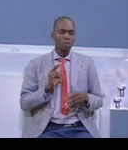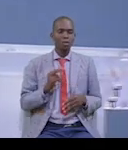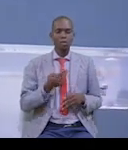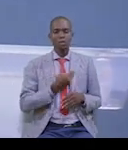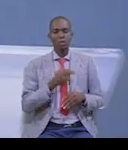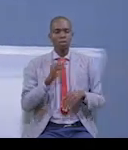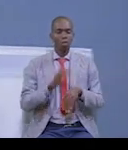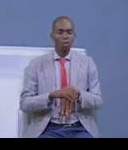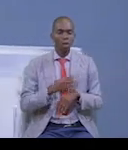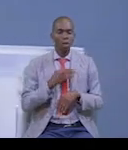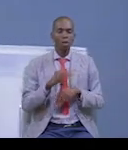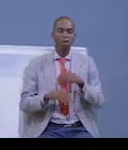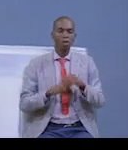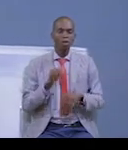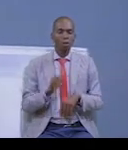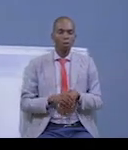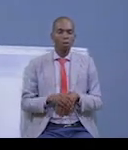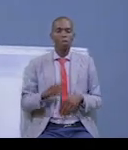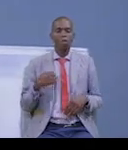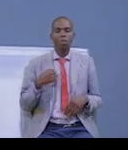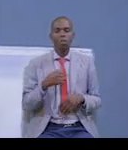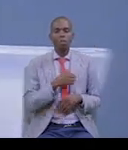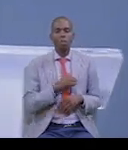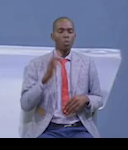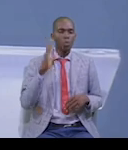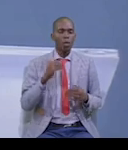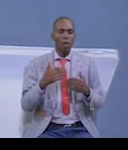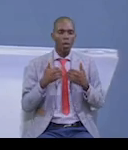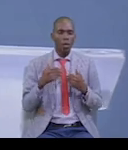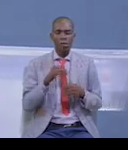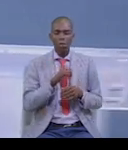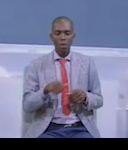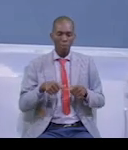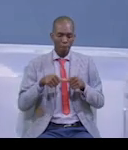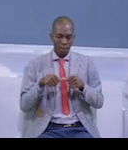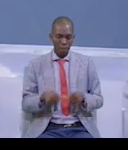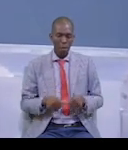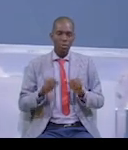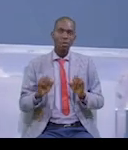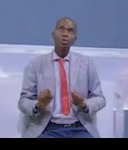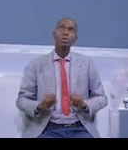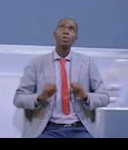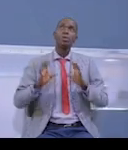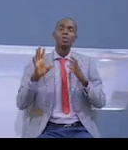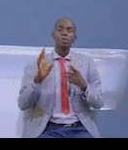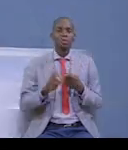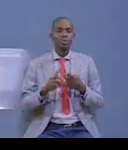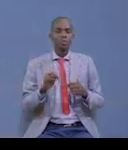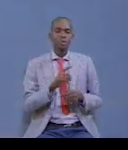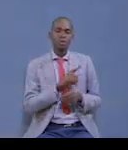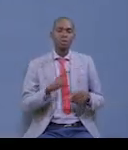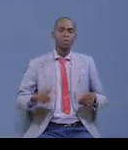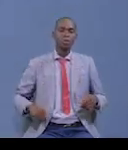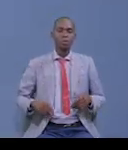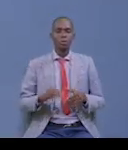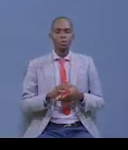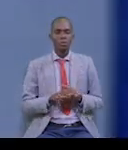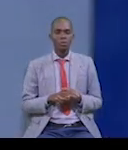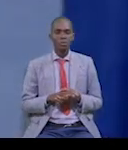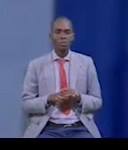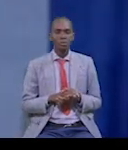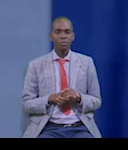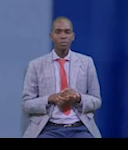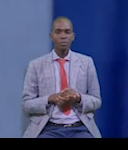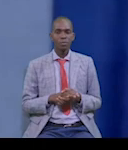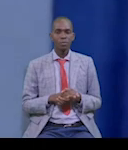ellappudu manam mundu konasagalani korutunnadu. A permanent surrender unto the Lord, manamu shashvathanga prabhuku lobarchabadi unnam.